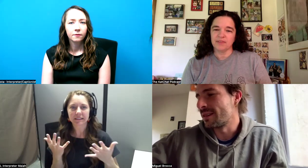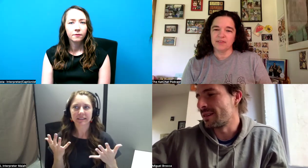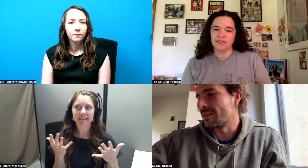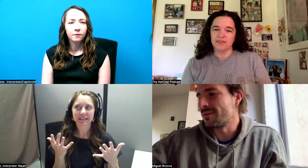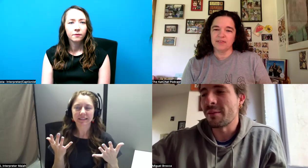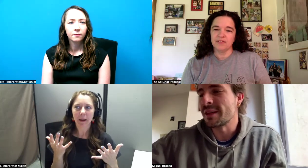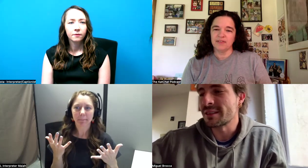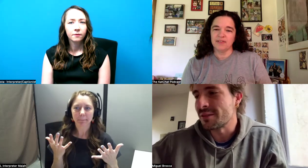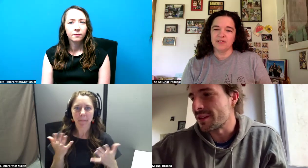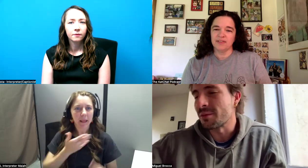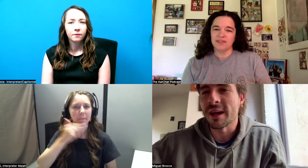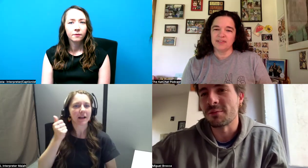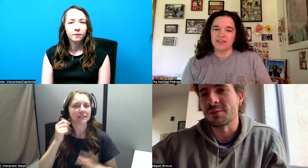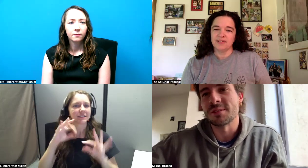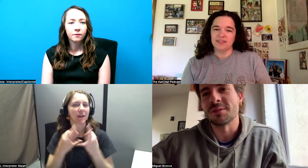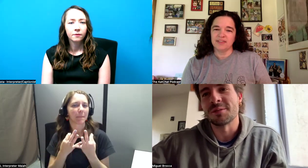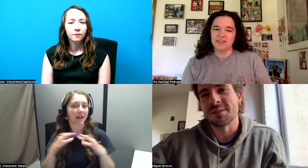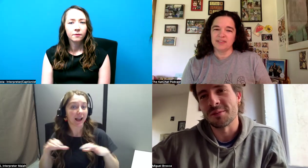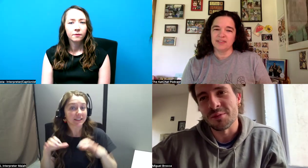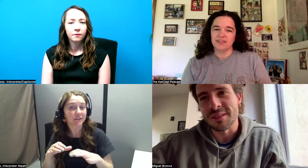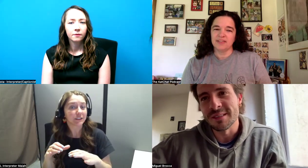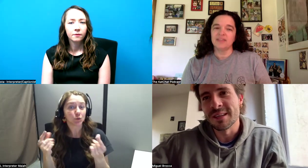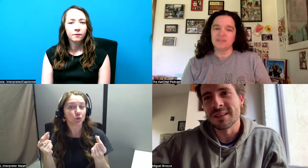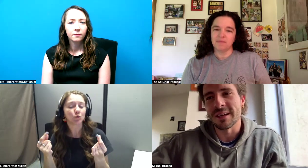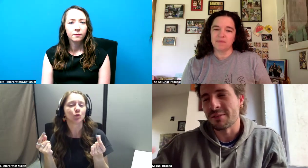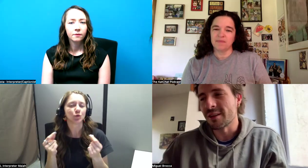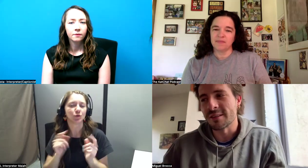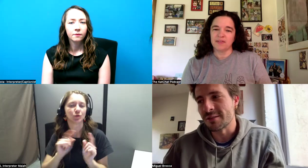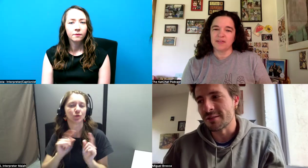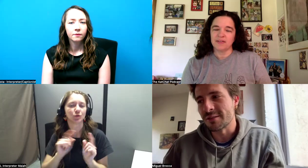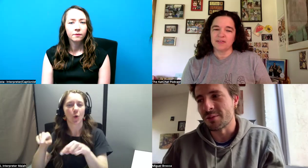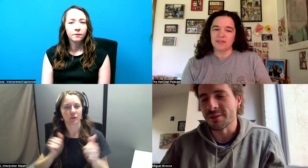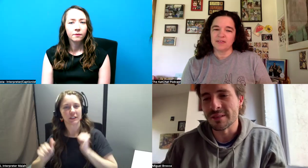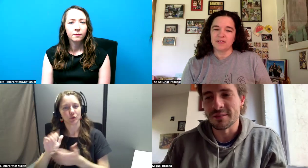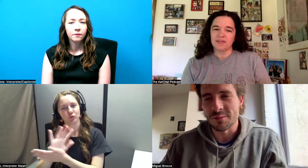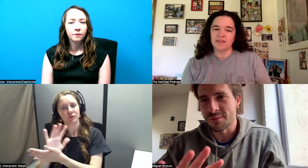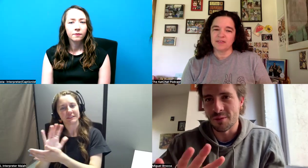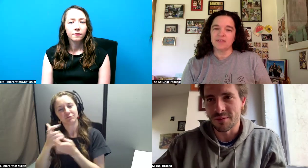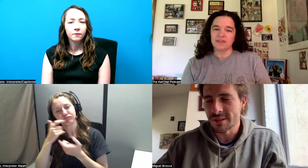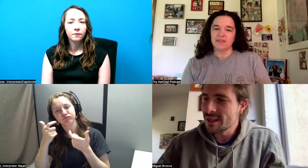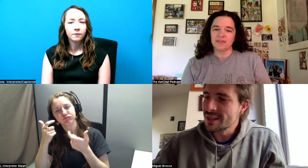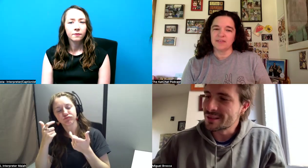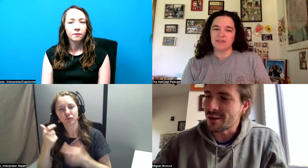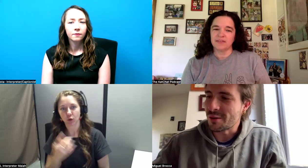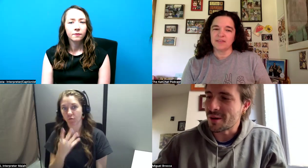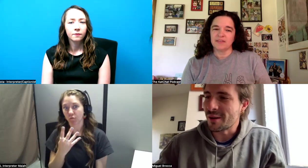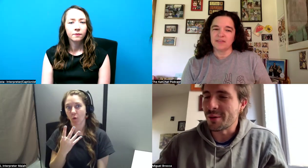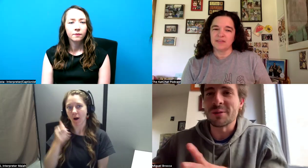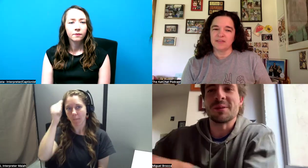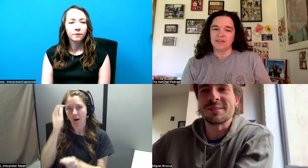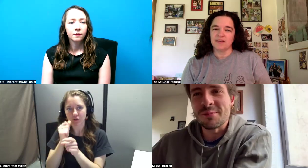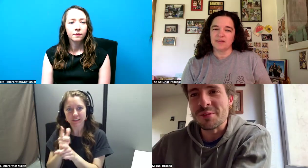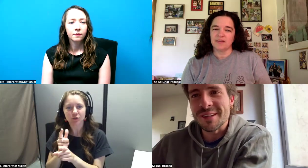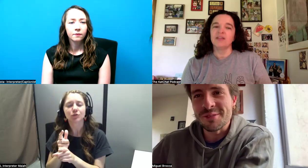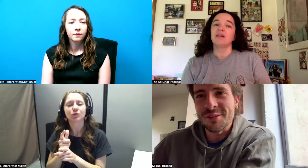best family activity that we had was always going to the movies. Like I've got lots of brothers and sisters. We're four of us, so we always